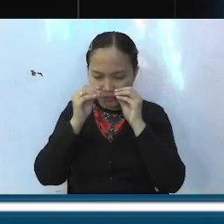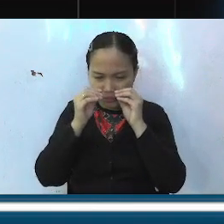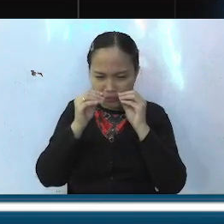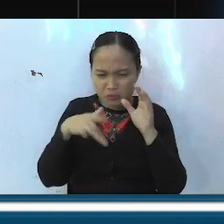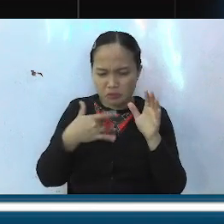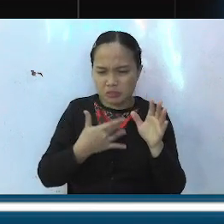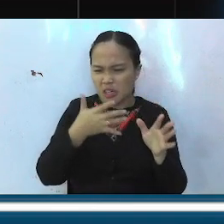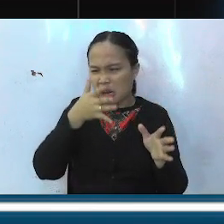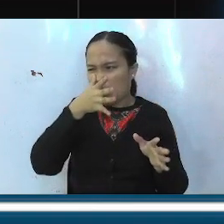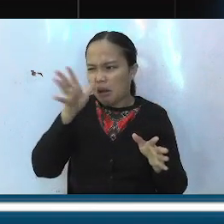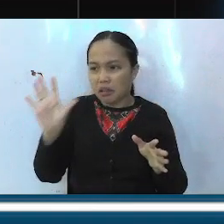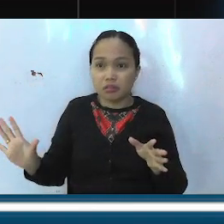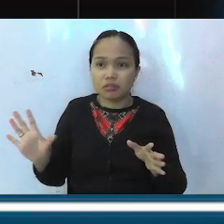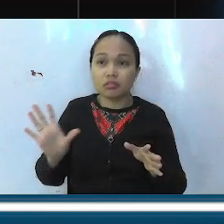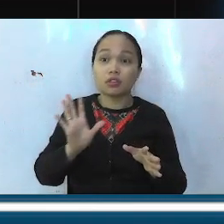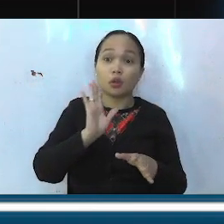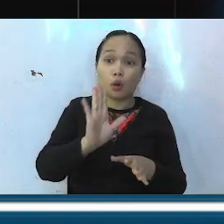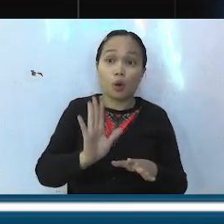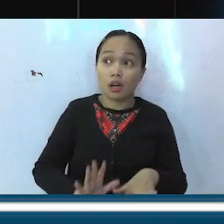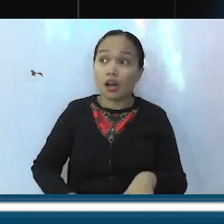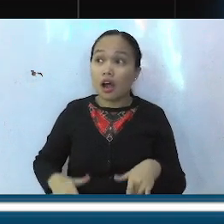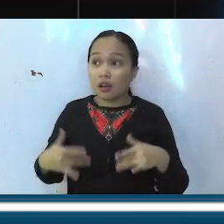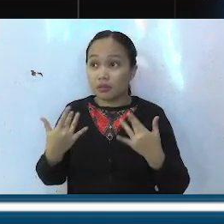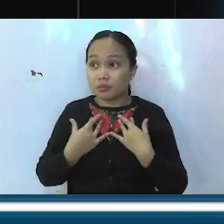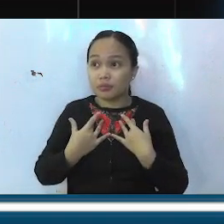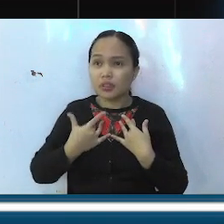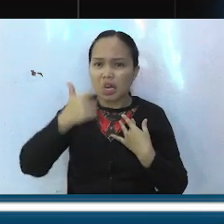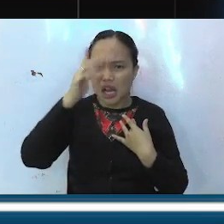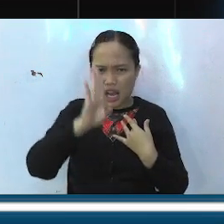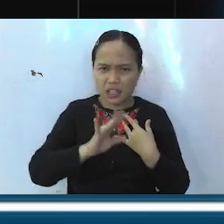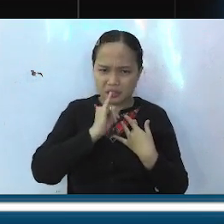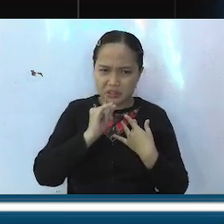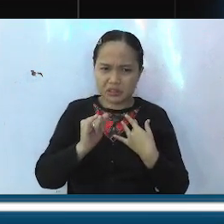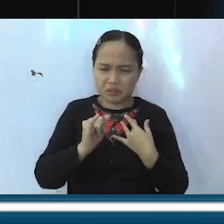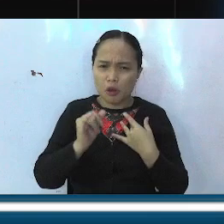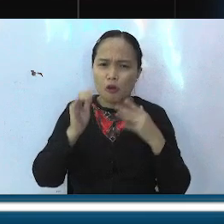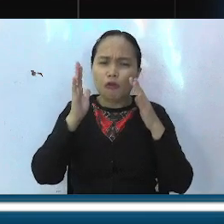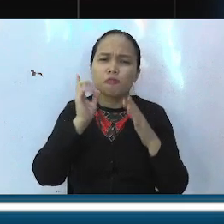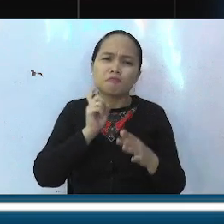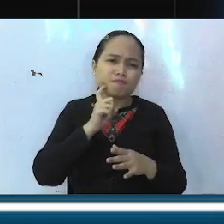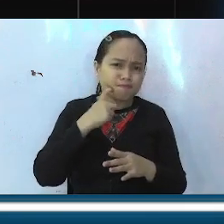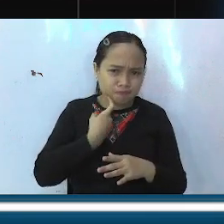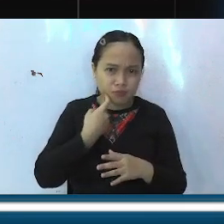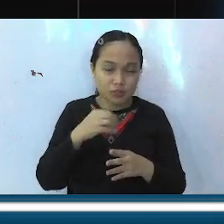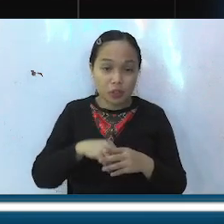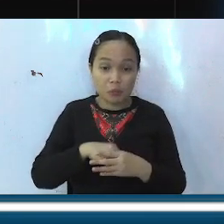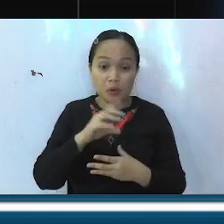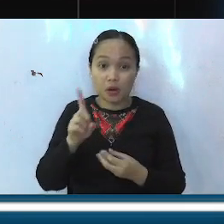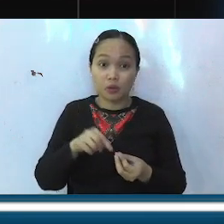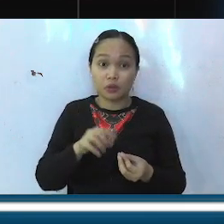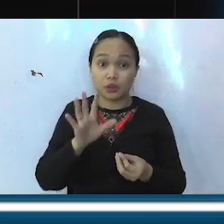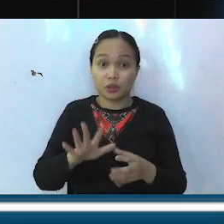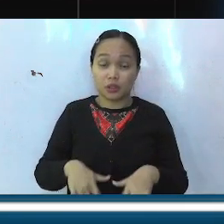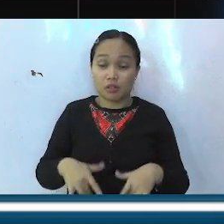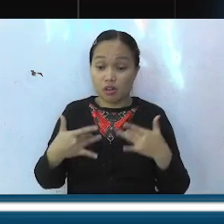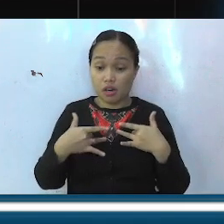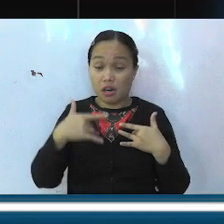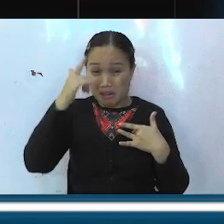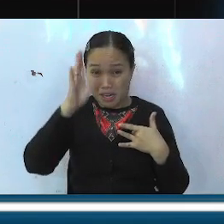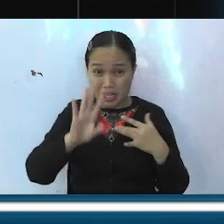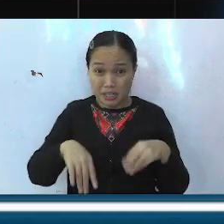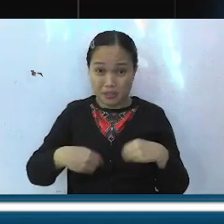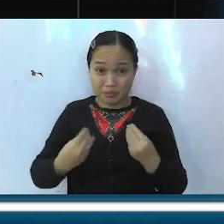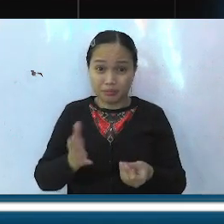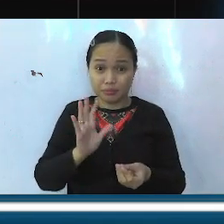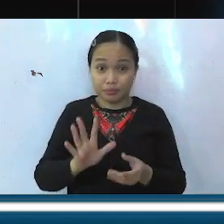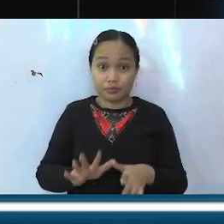matter. Your life, God is taking your life seriously. Amen. He gave himself for you. Lagi namin sinasabi yan. This is